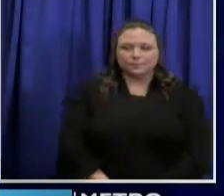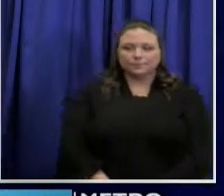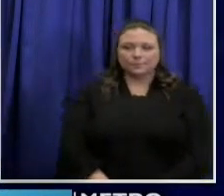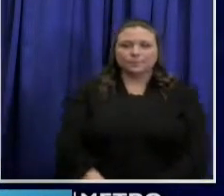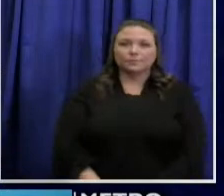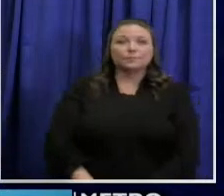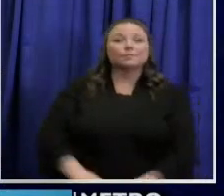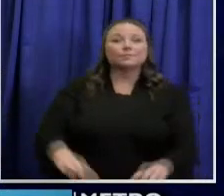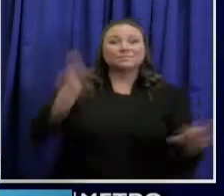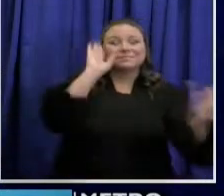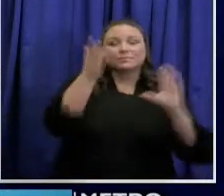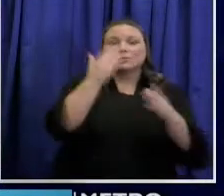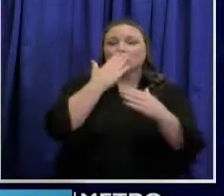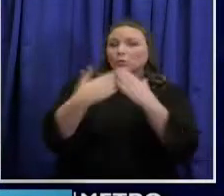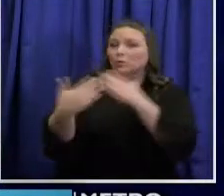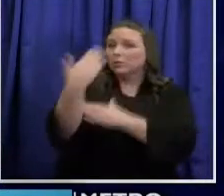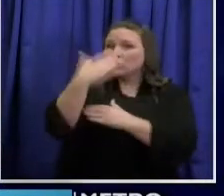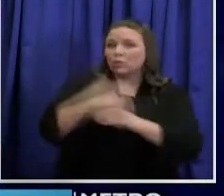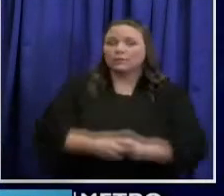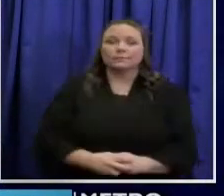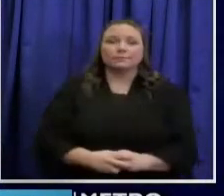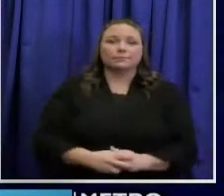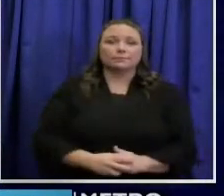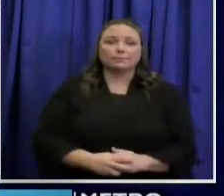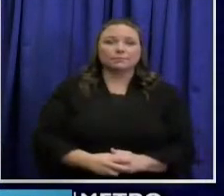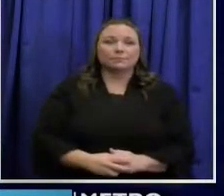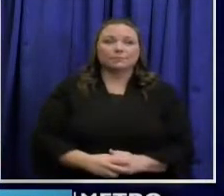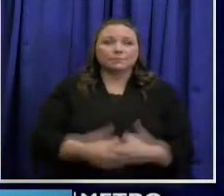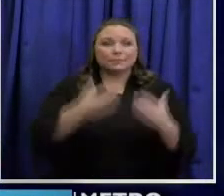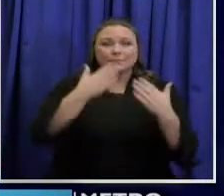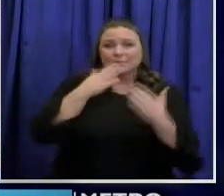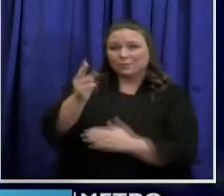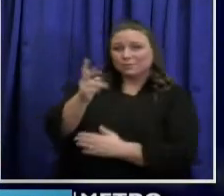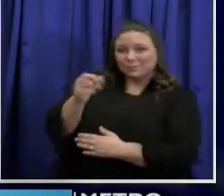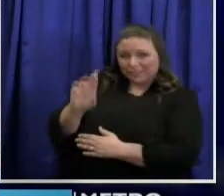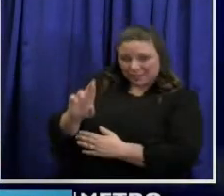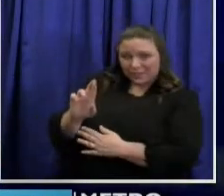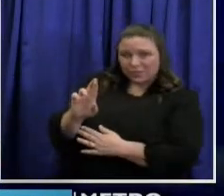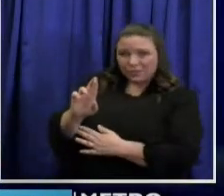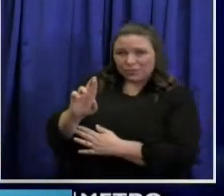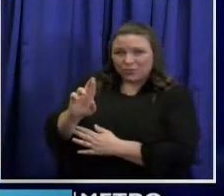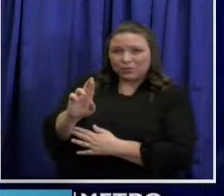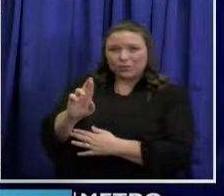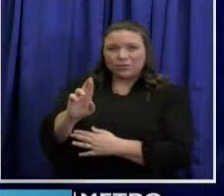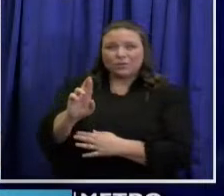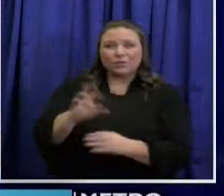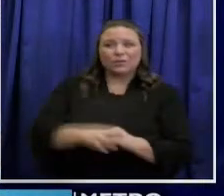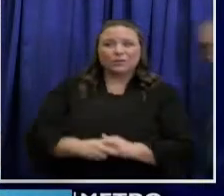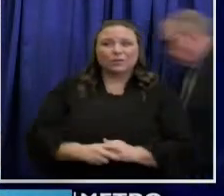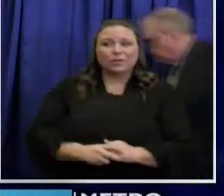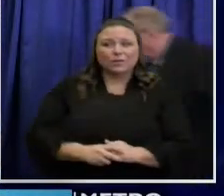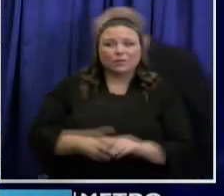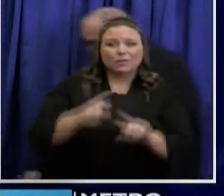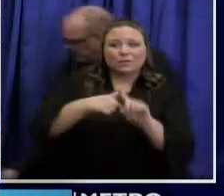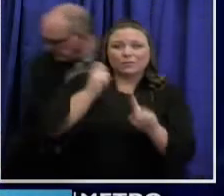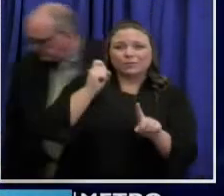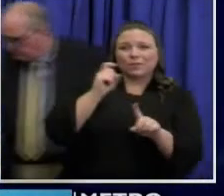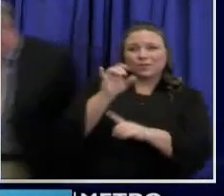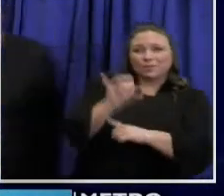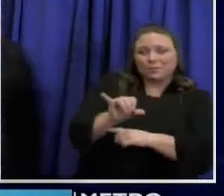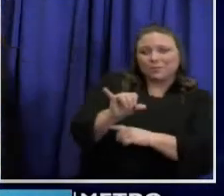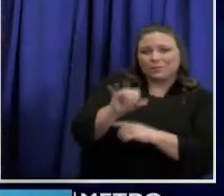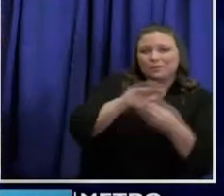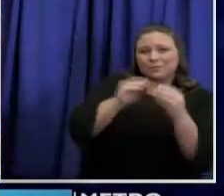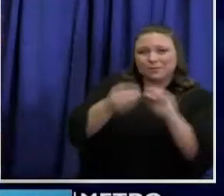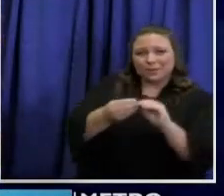Good morning. We want to thank the mayor's office and the Metro COVID-19 task force for their tireless efforts